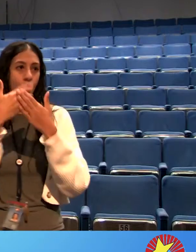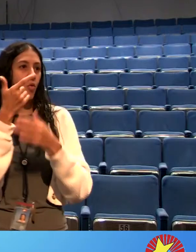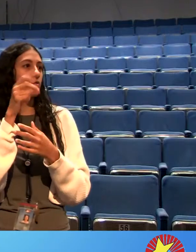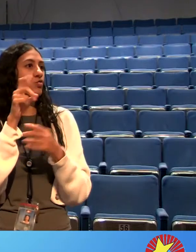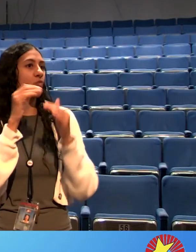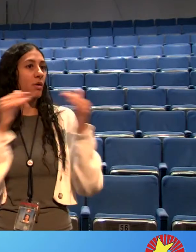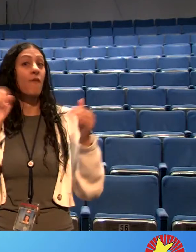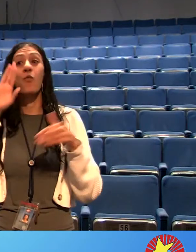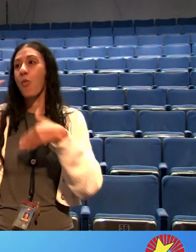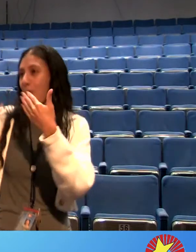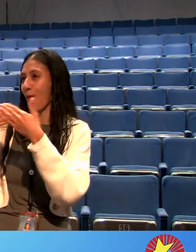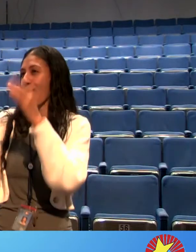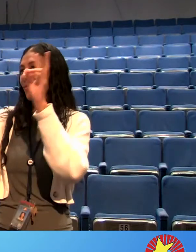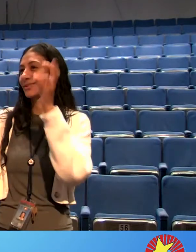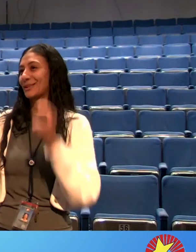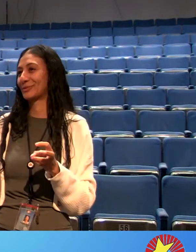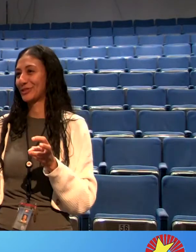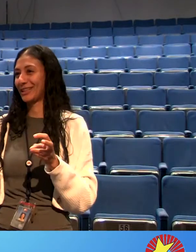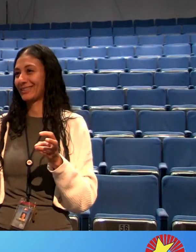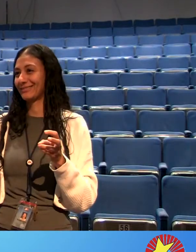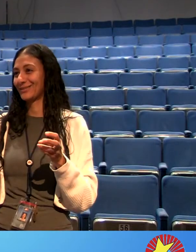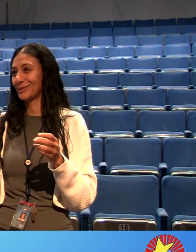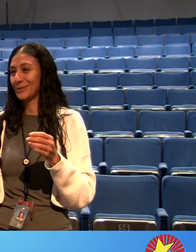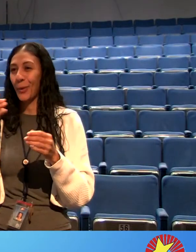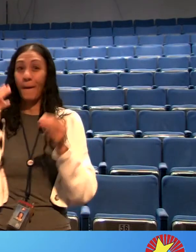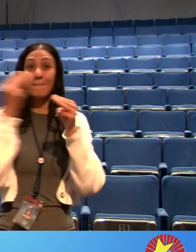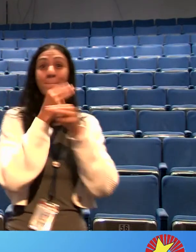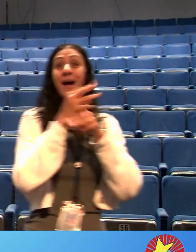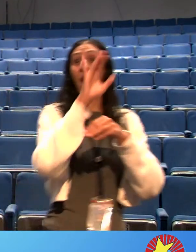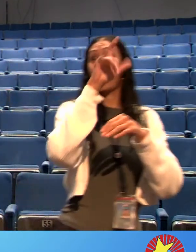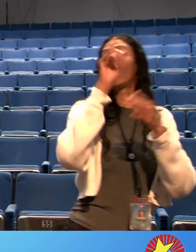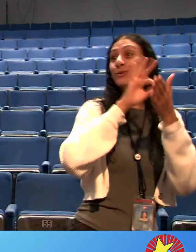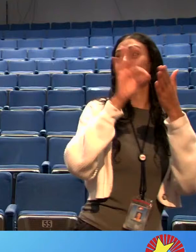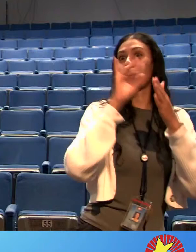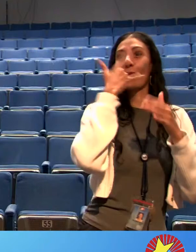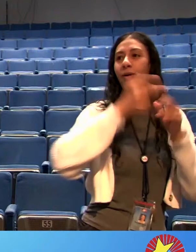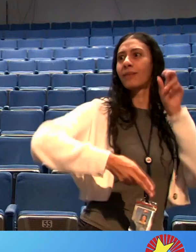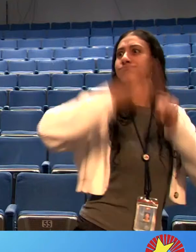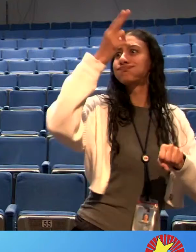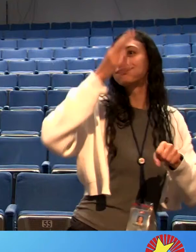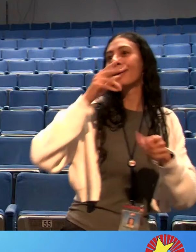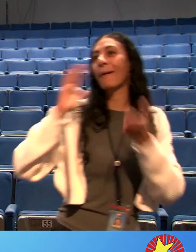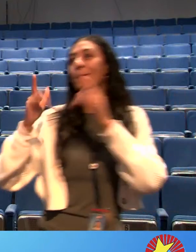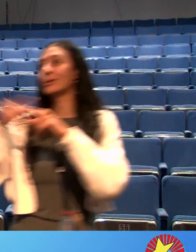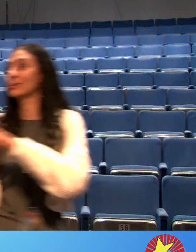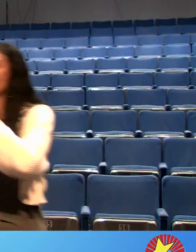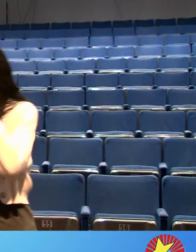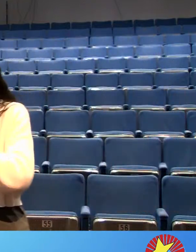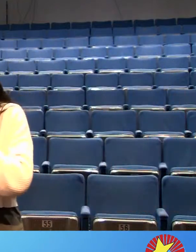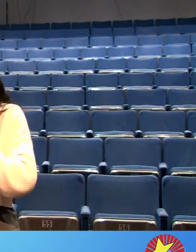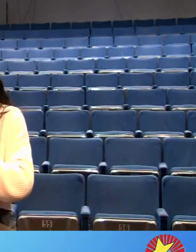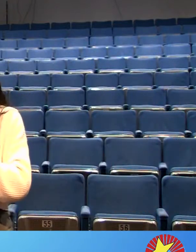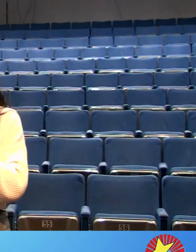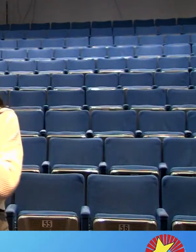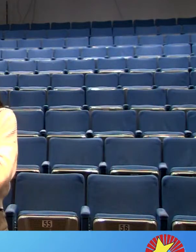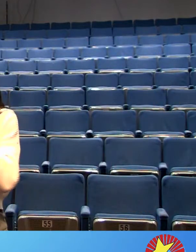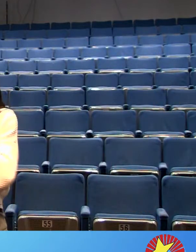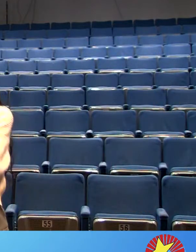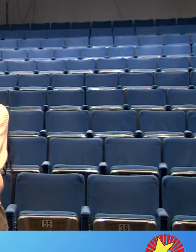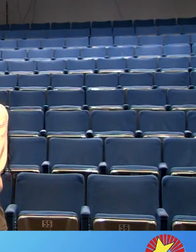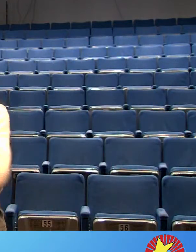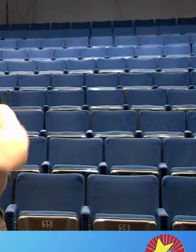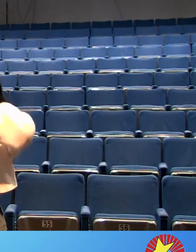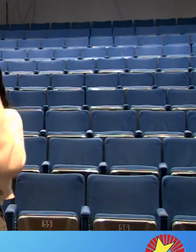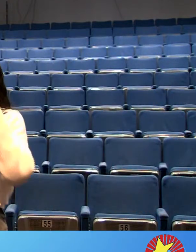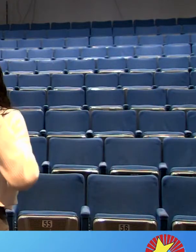hearing students and all grade levels. So for math RIT scores compared to